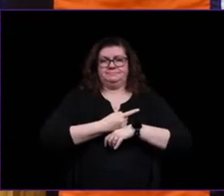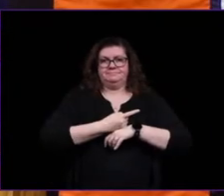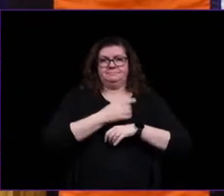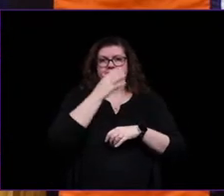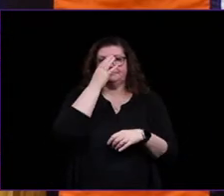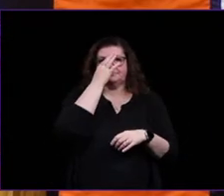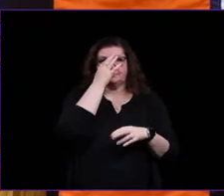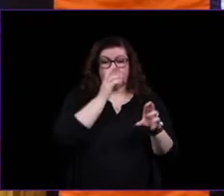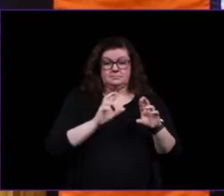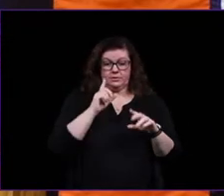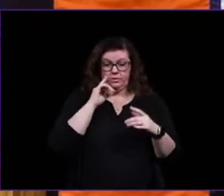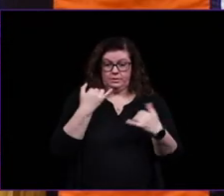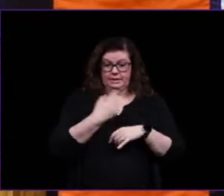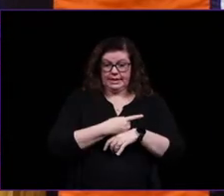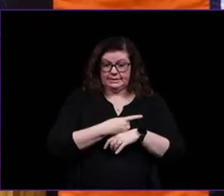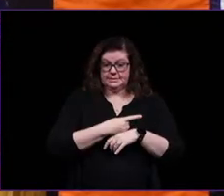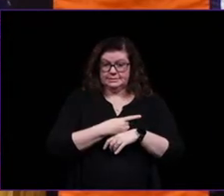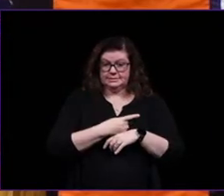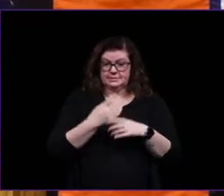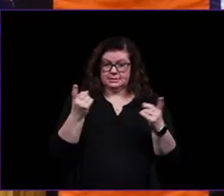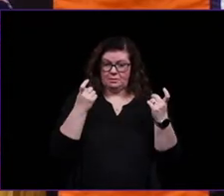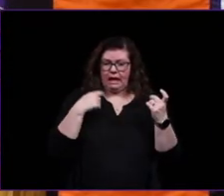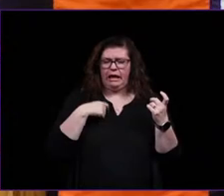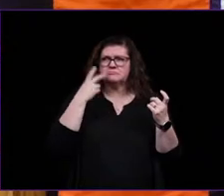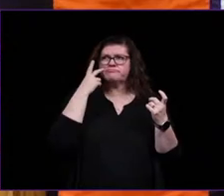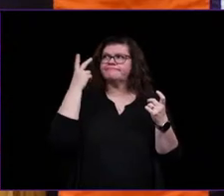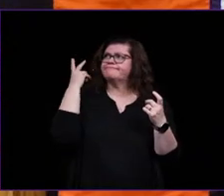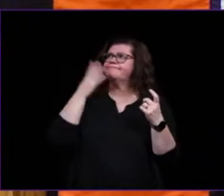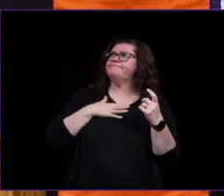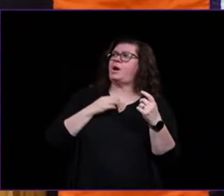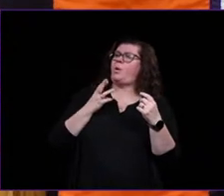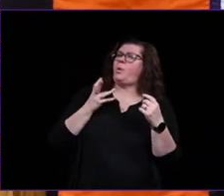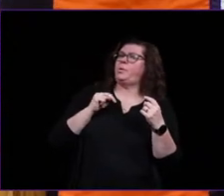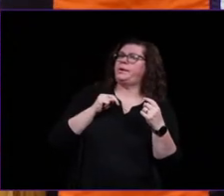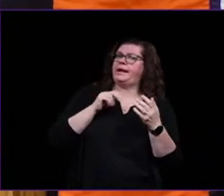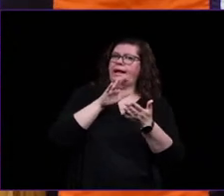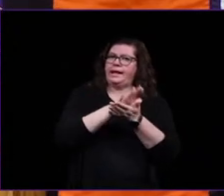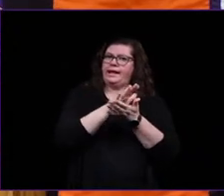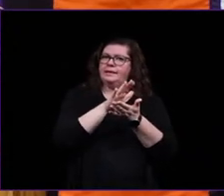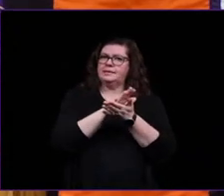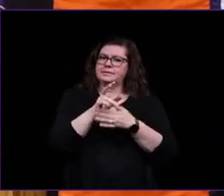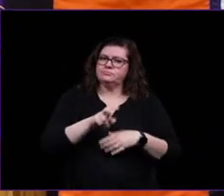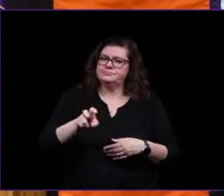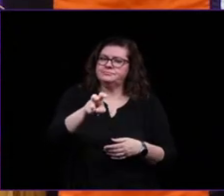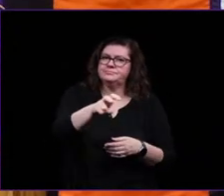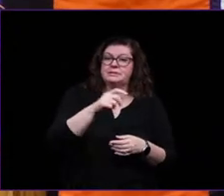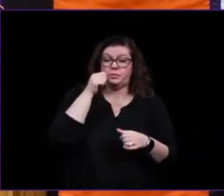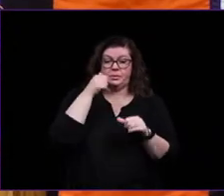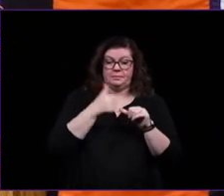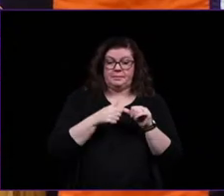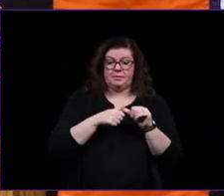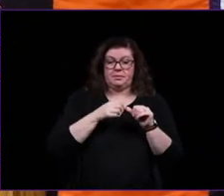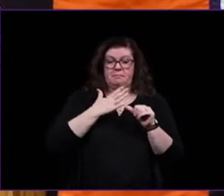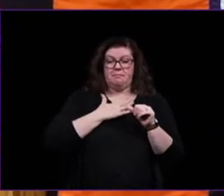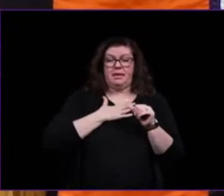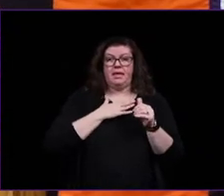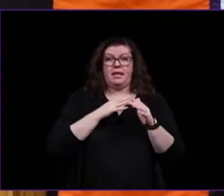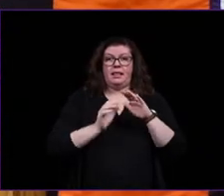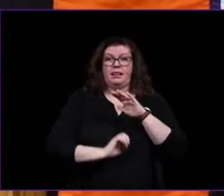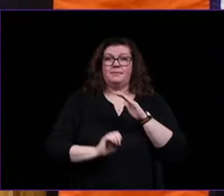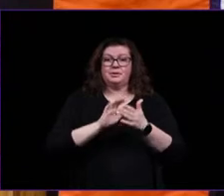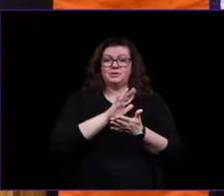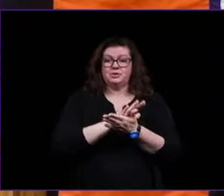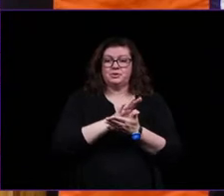today's ceremony, I thought back about my own academic experience. I remember my elementary school teacher calling